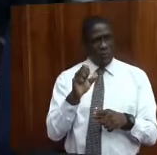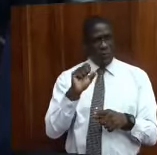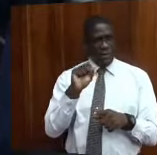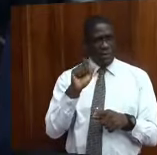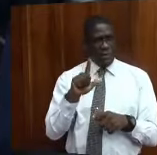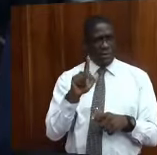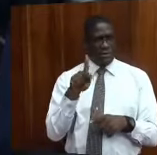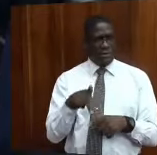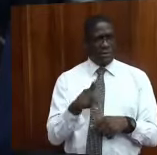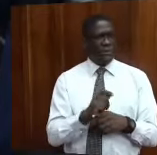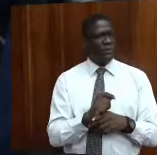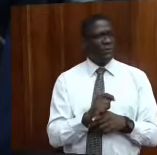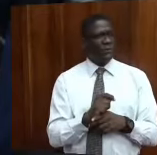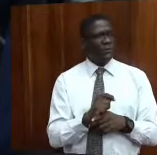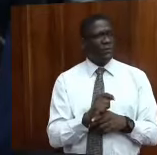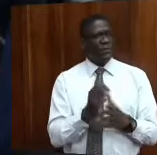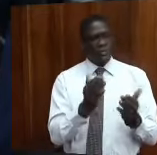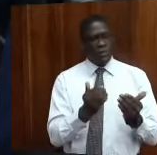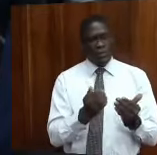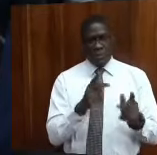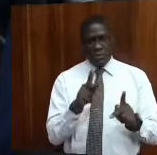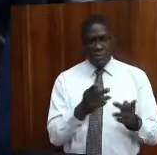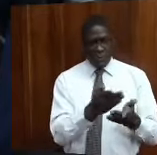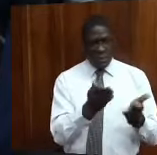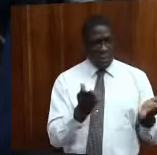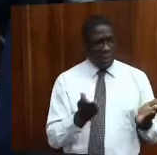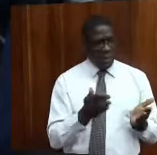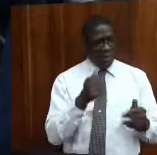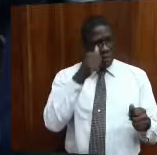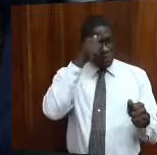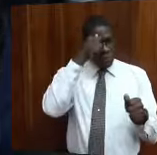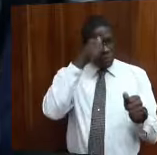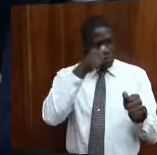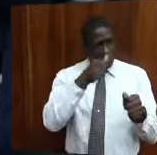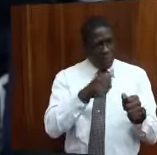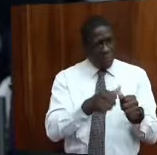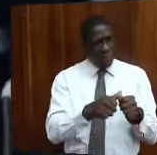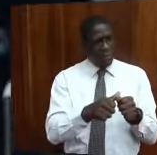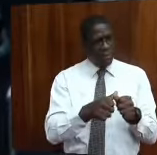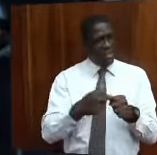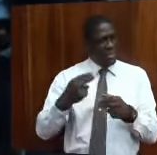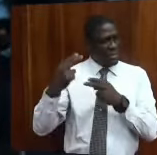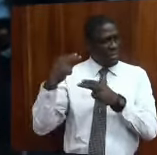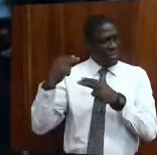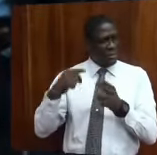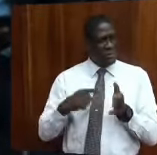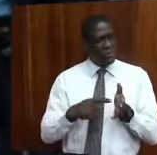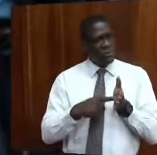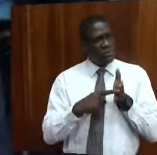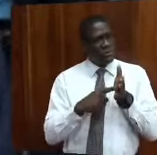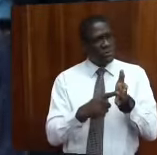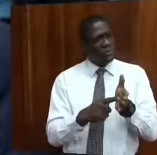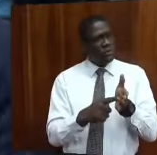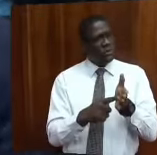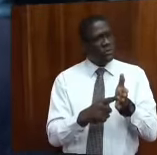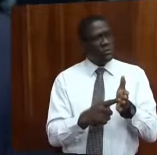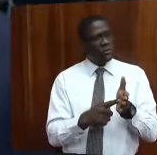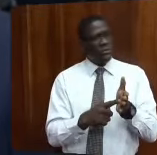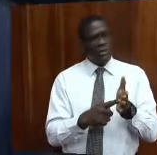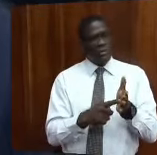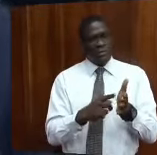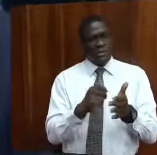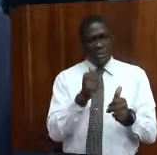I have reminded the House that our history shows that at every stage it is the St. Lucia Labour